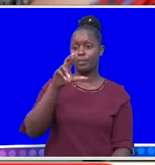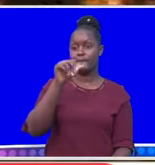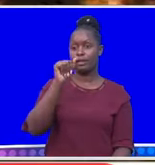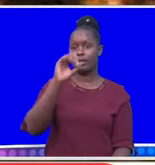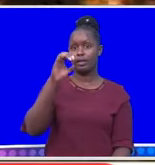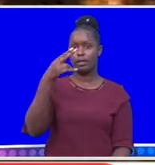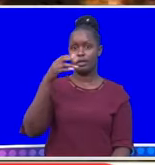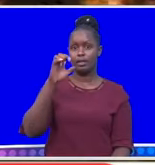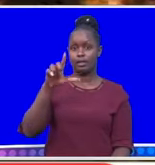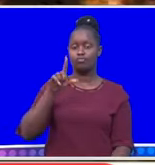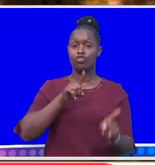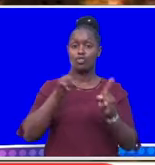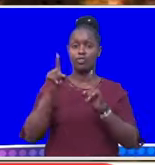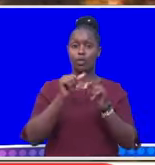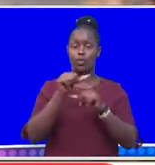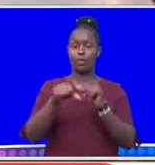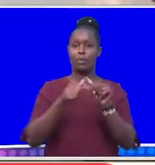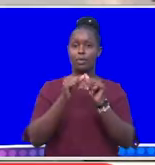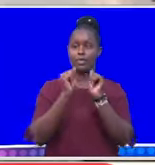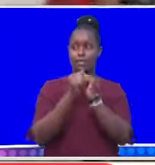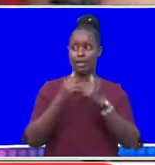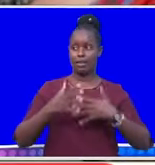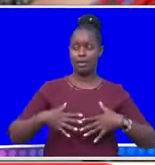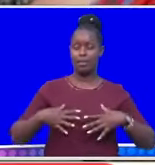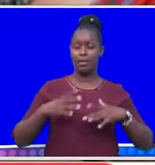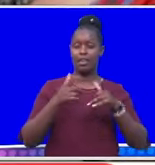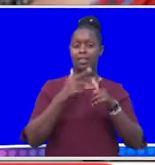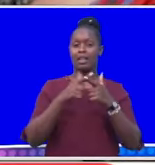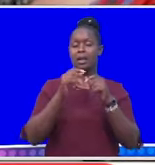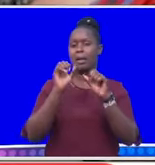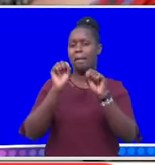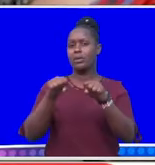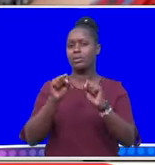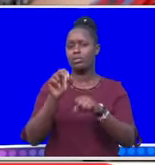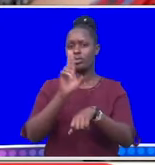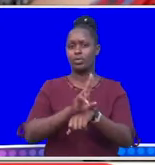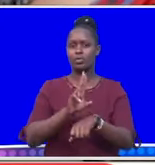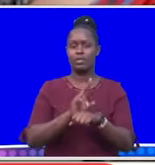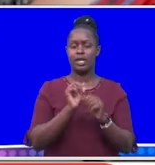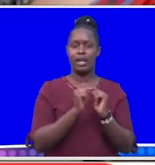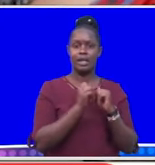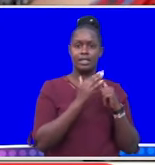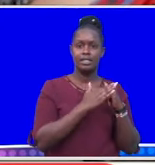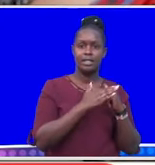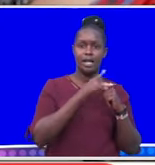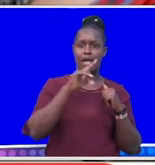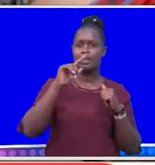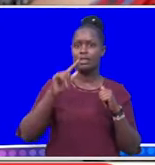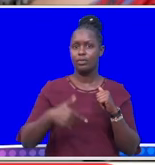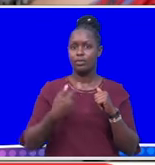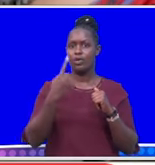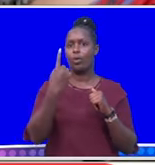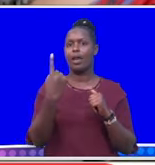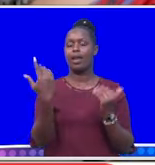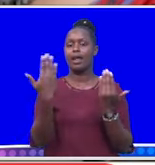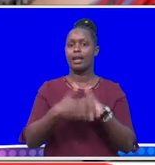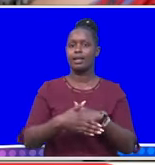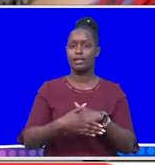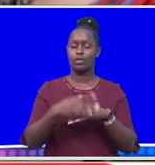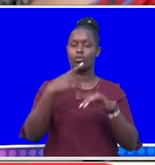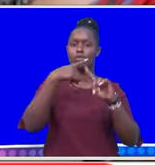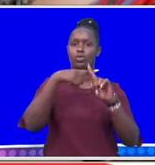of approximately 10 others, they ostensibly spent approximately 90,000 shillings per night, totaling